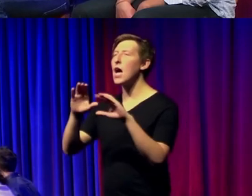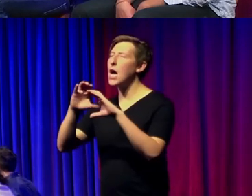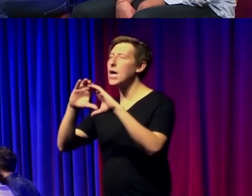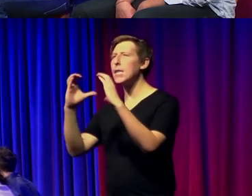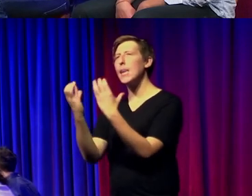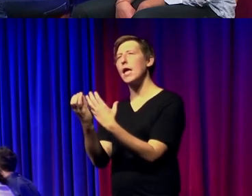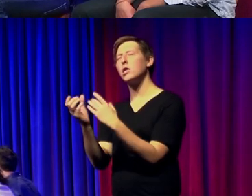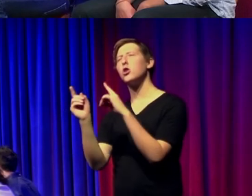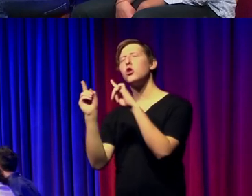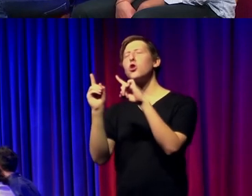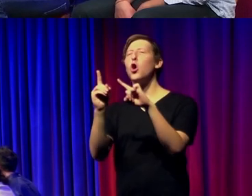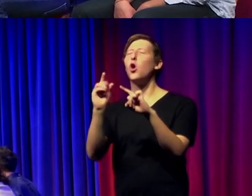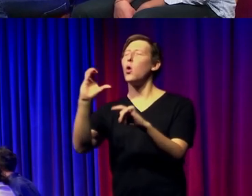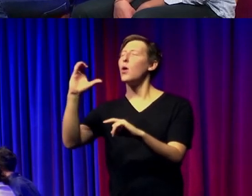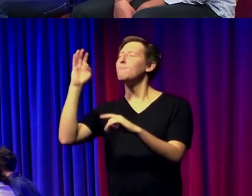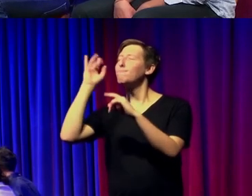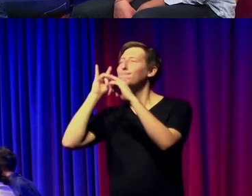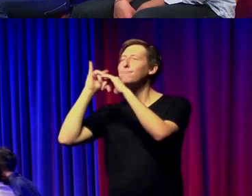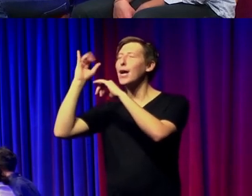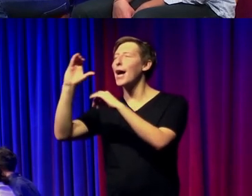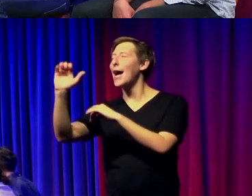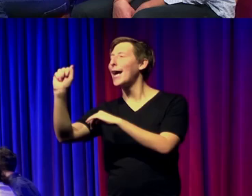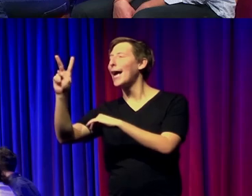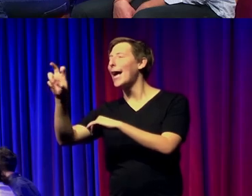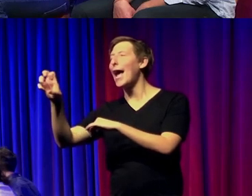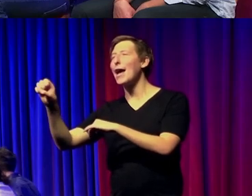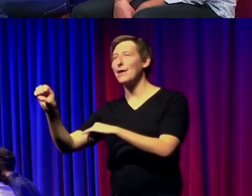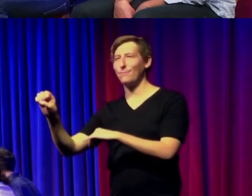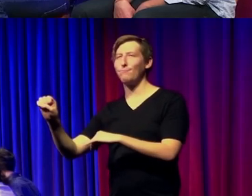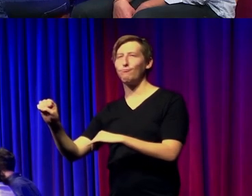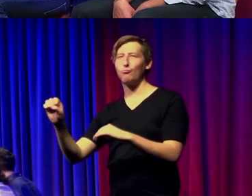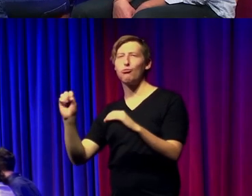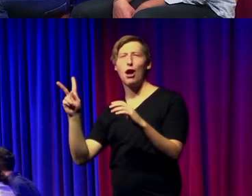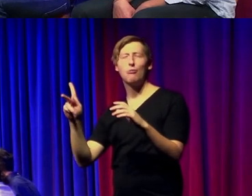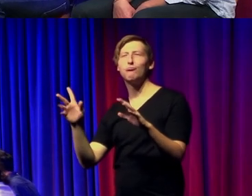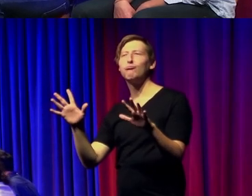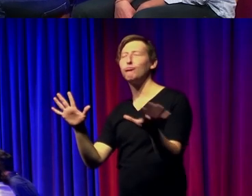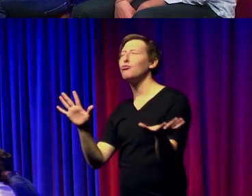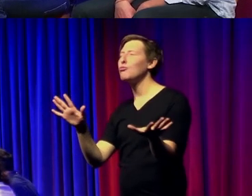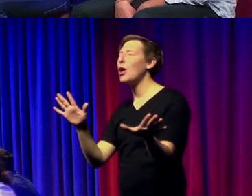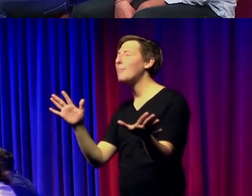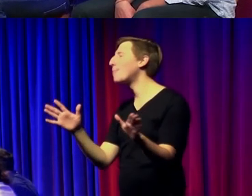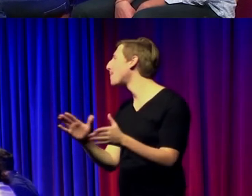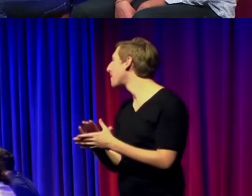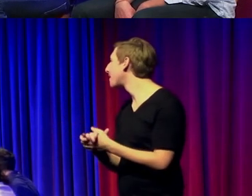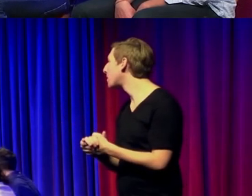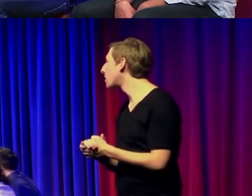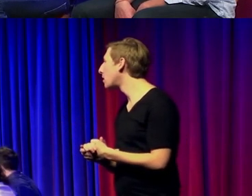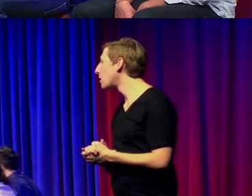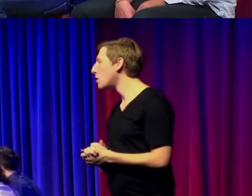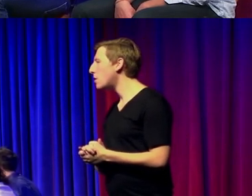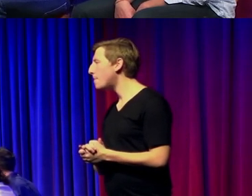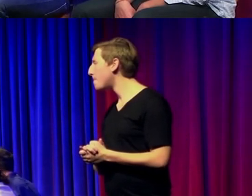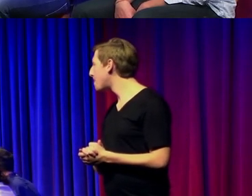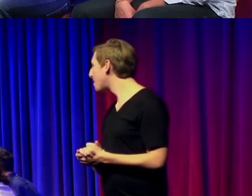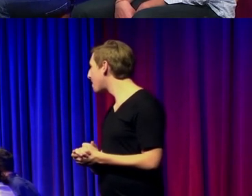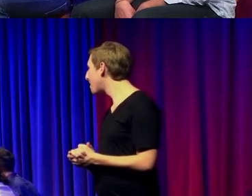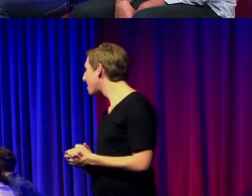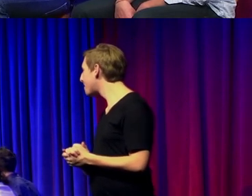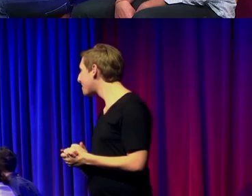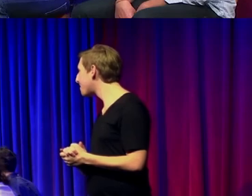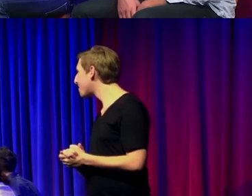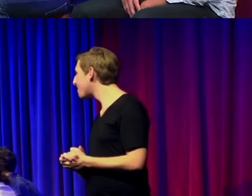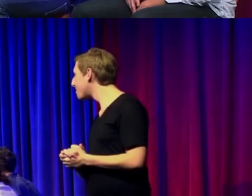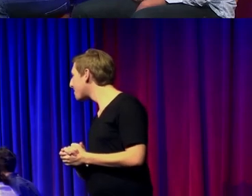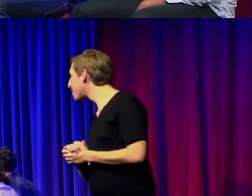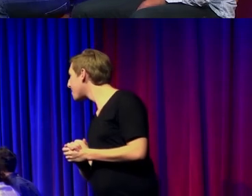This doesn't sound good. My dad started with a real weird talk this way. He also didn't pay full price